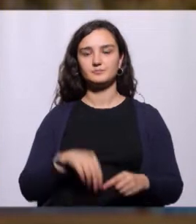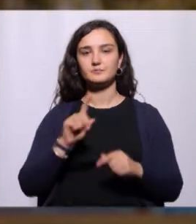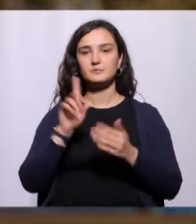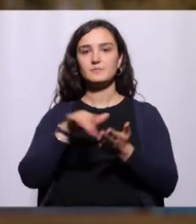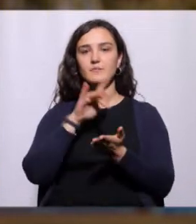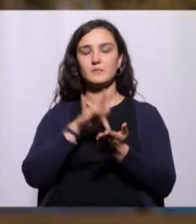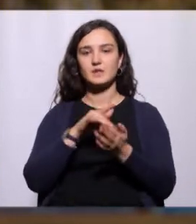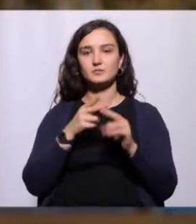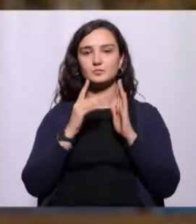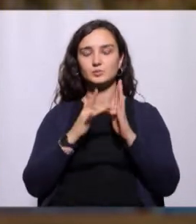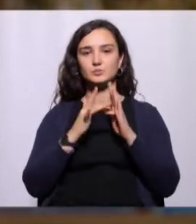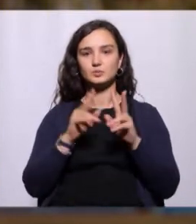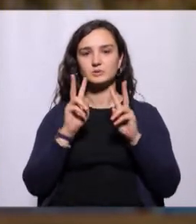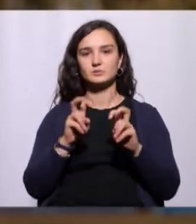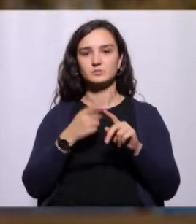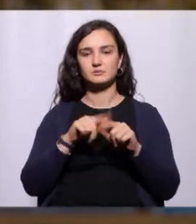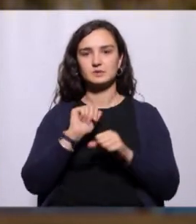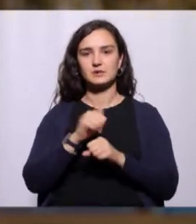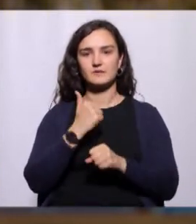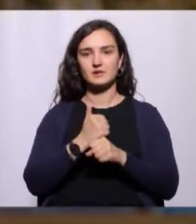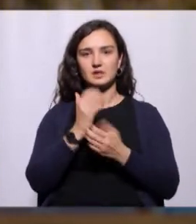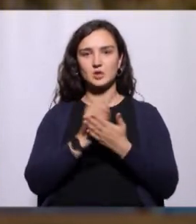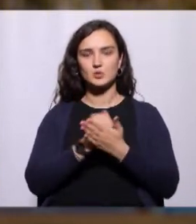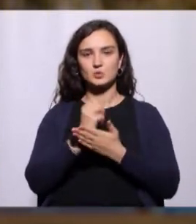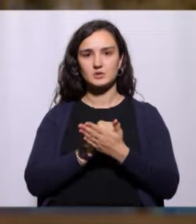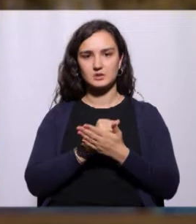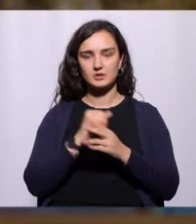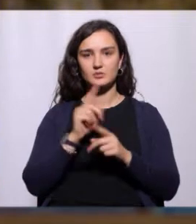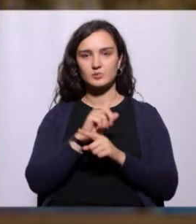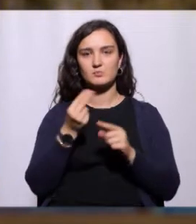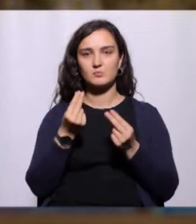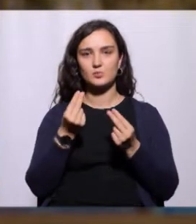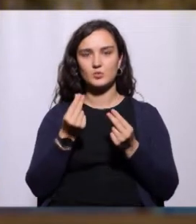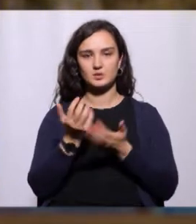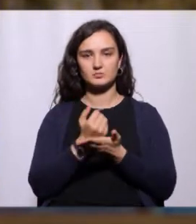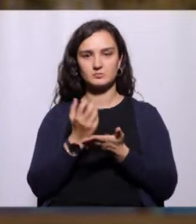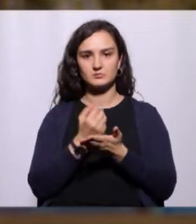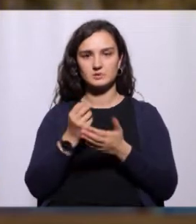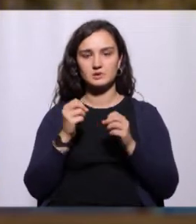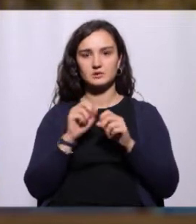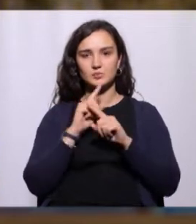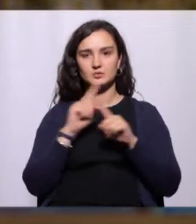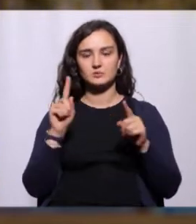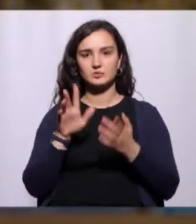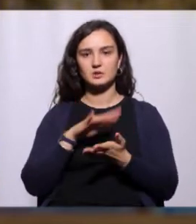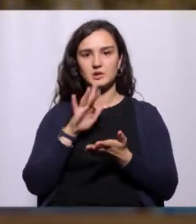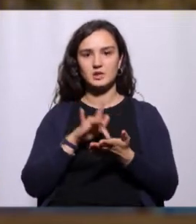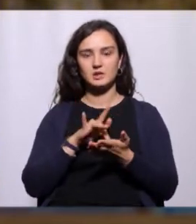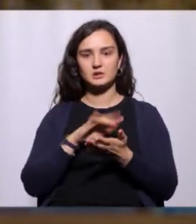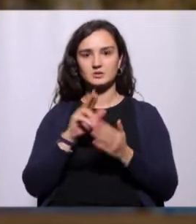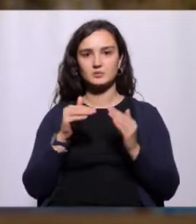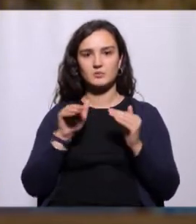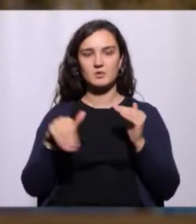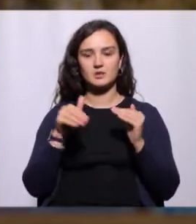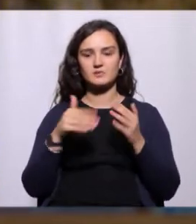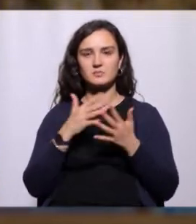cities, tourism is the main source of making money, especially for countries that don't have